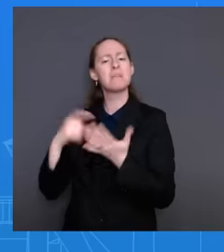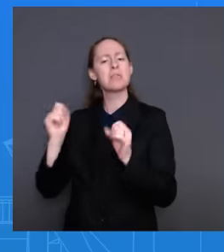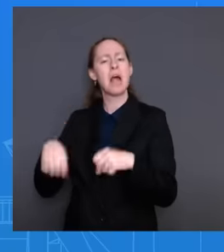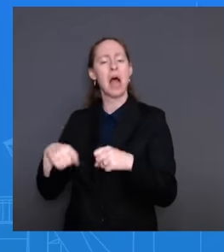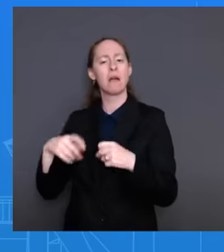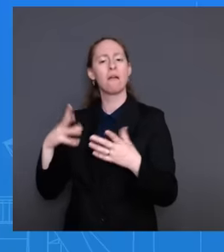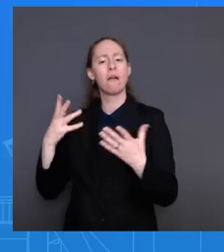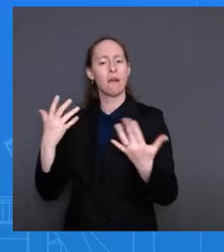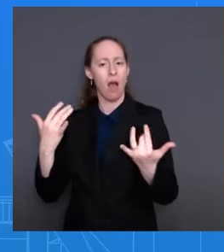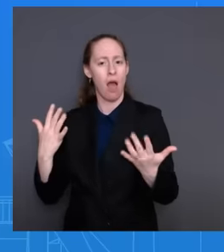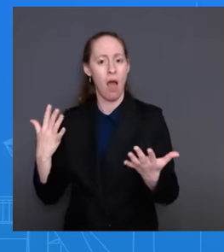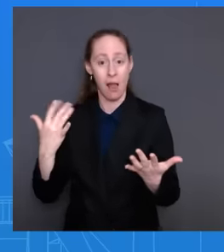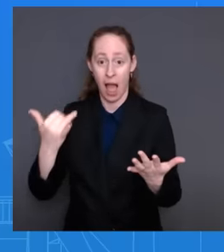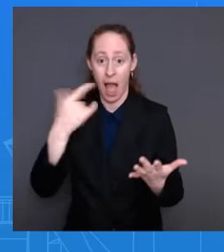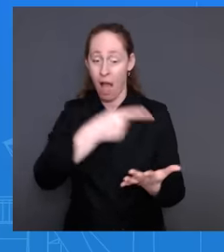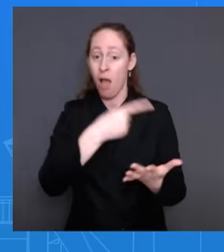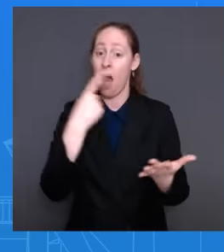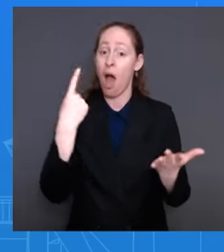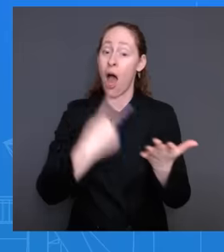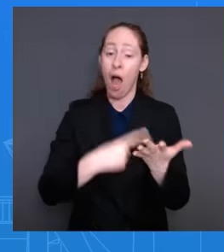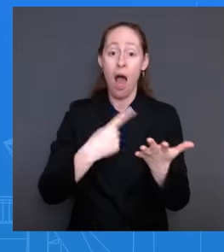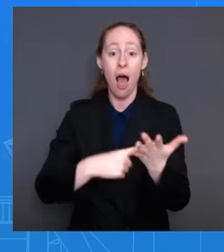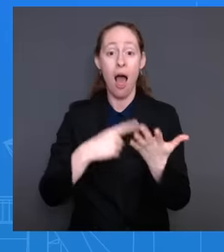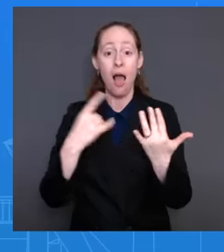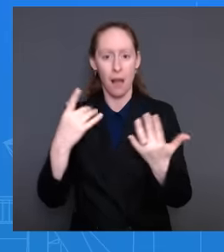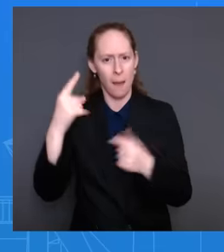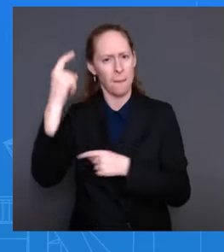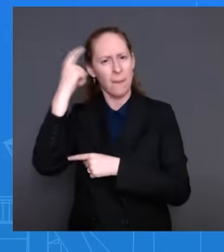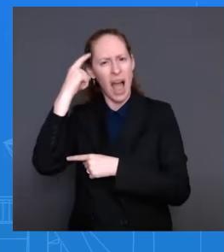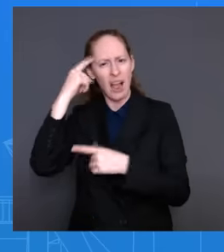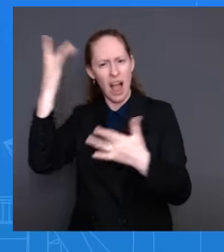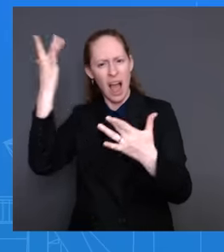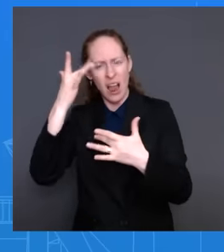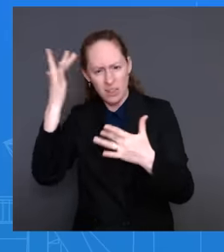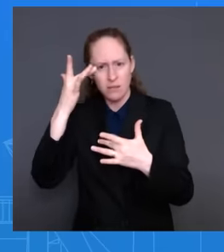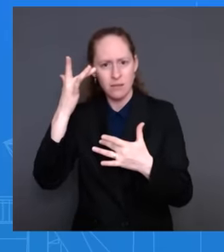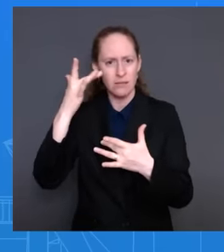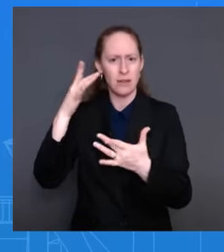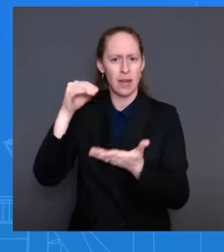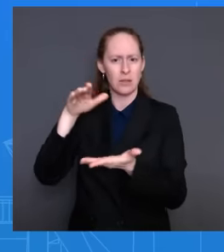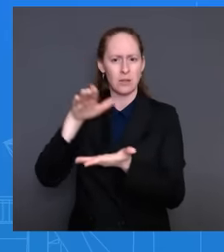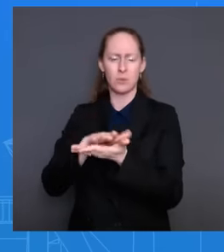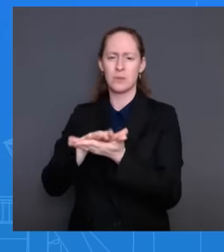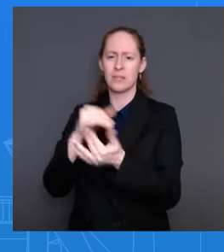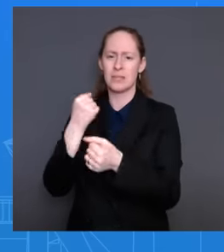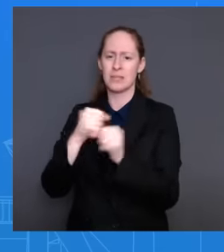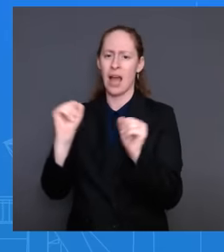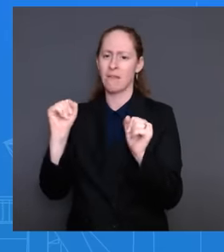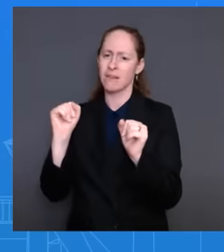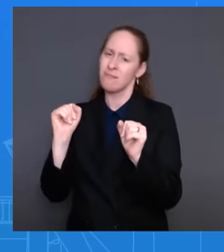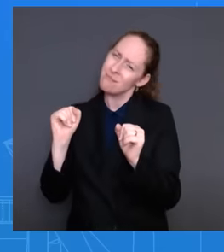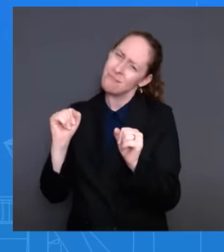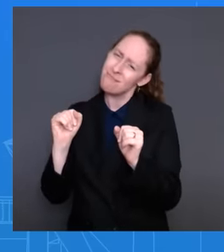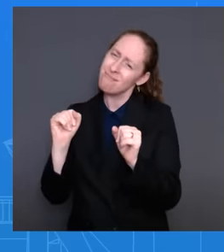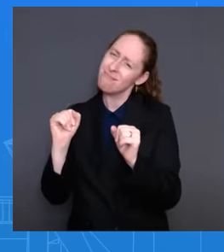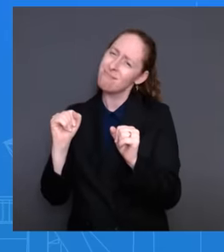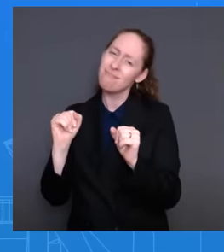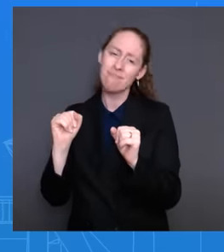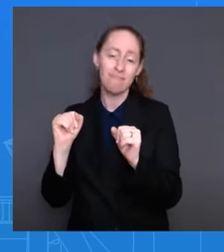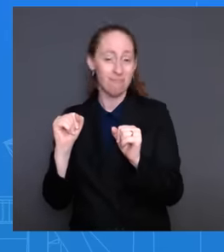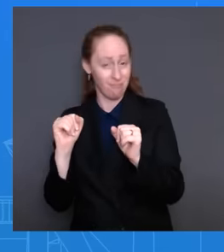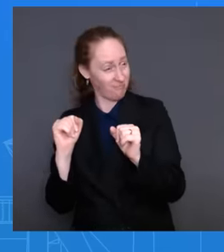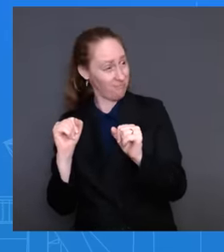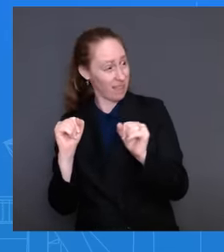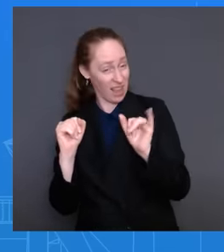president agree that that's the problem here? So, look, when the president said that, he